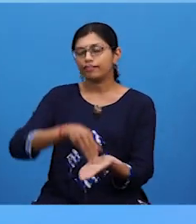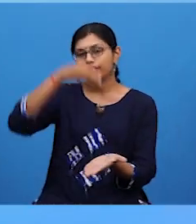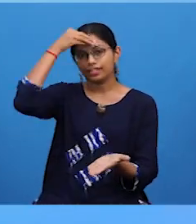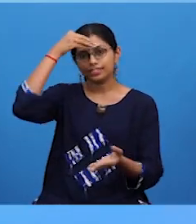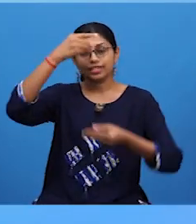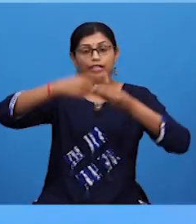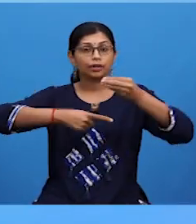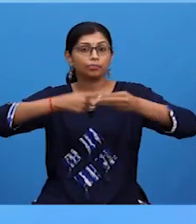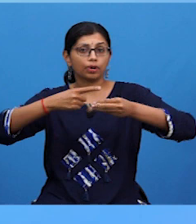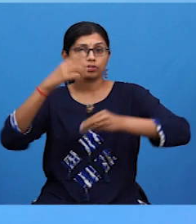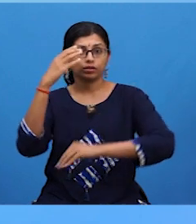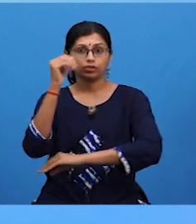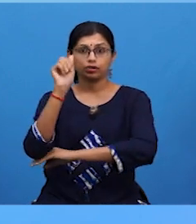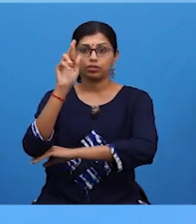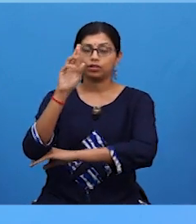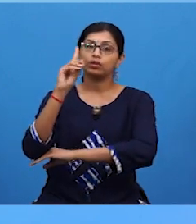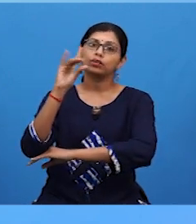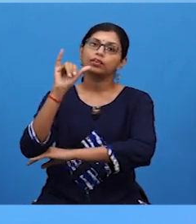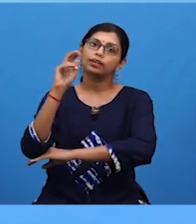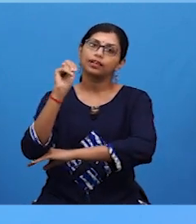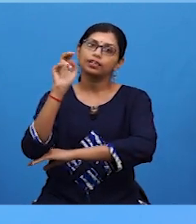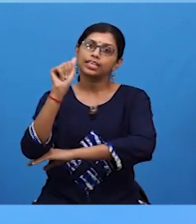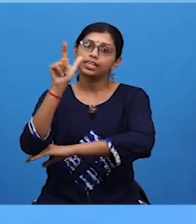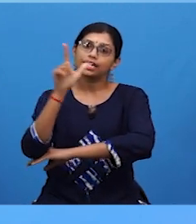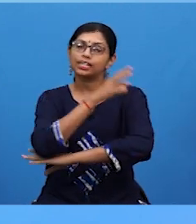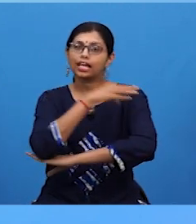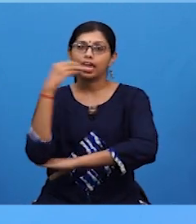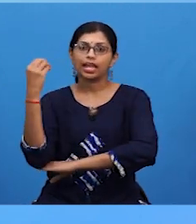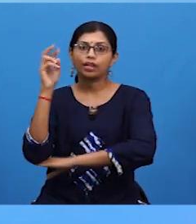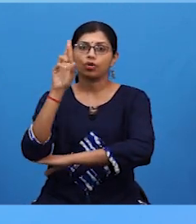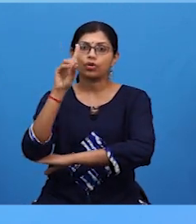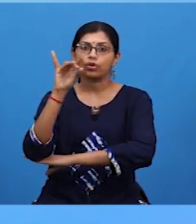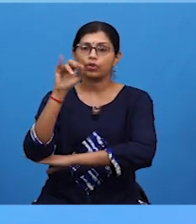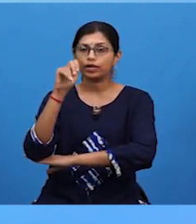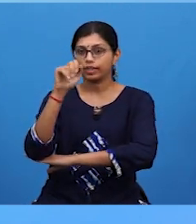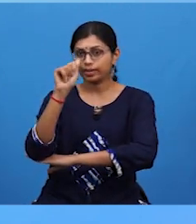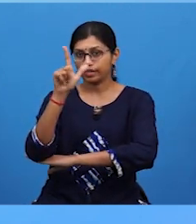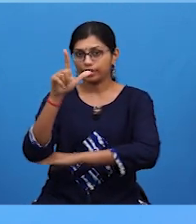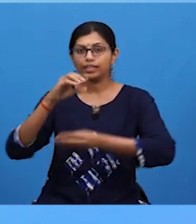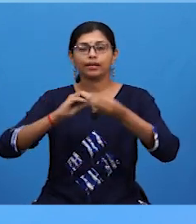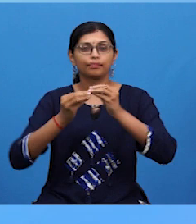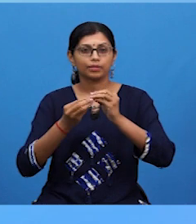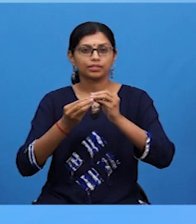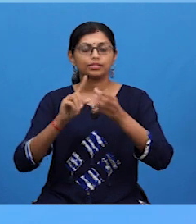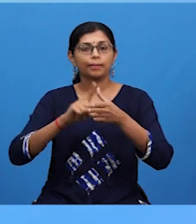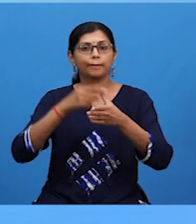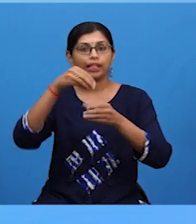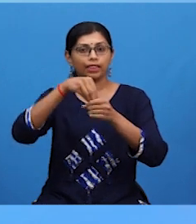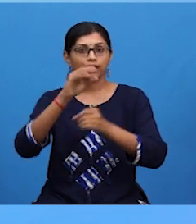about cardinal and ordinal numbers, month in a year,